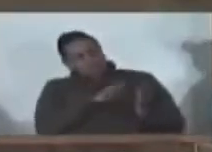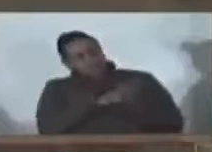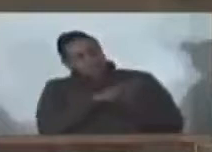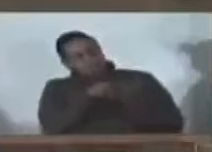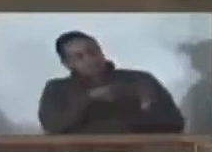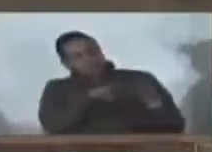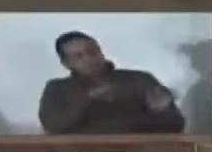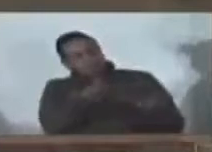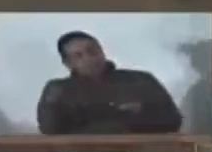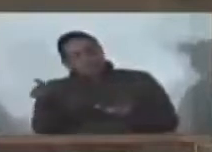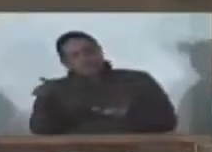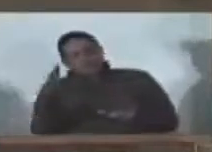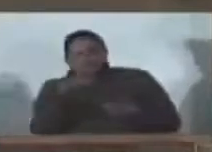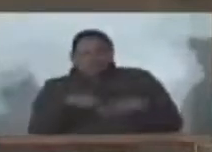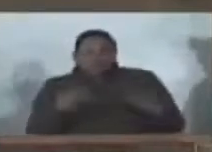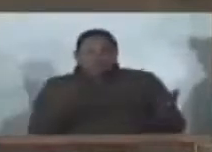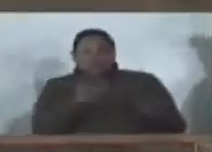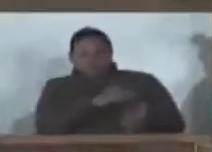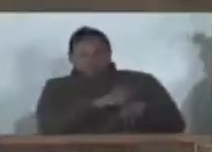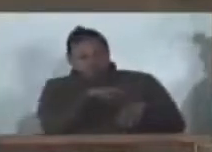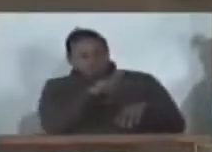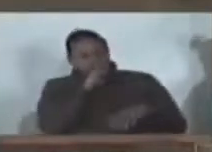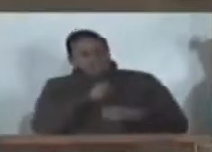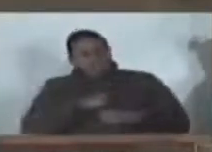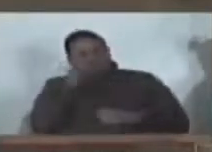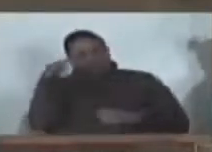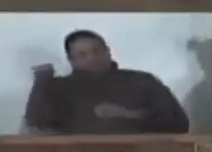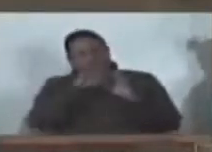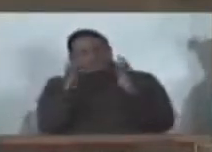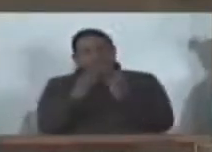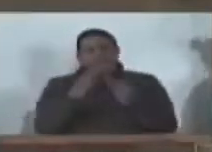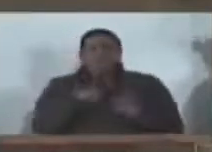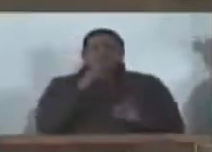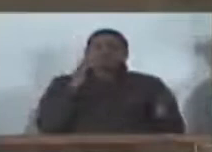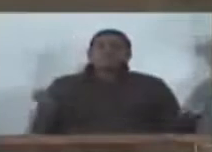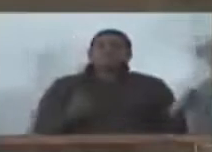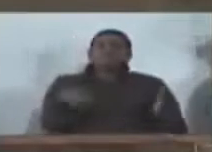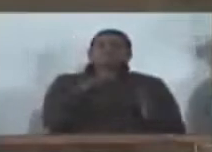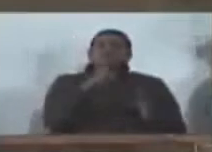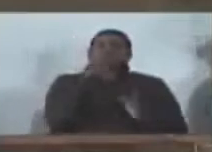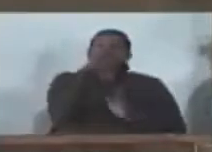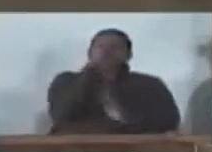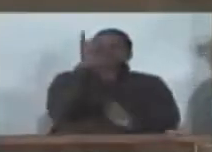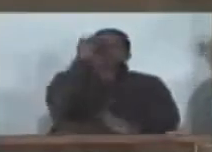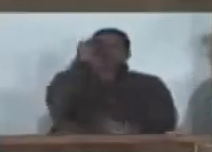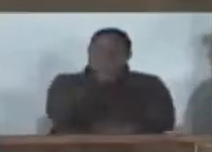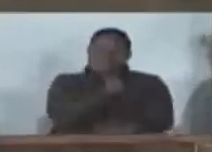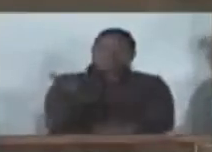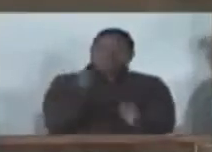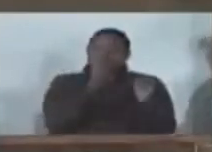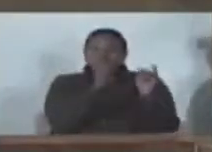individuals. I endorse the statement by the Most Honourable Prime Minister that these individuals have